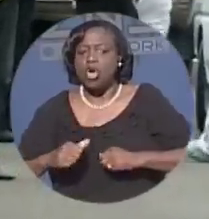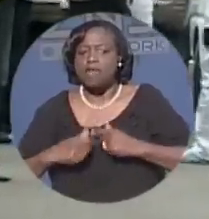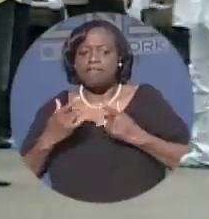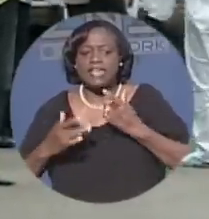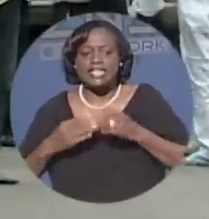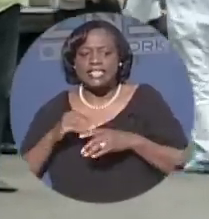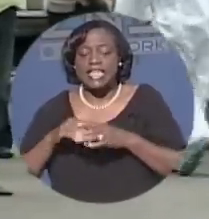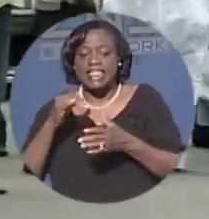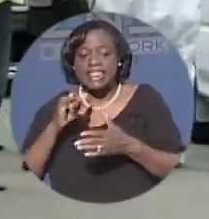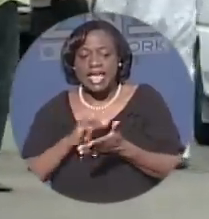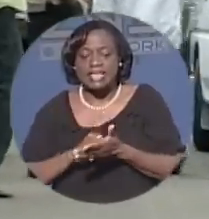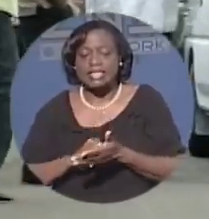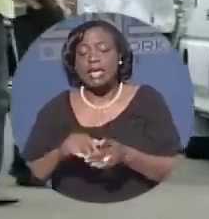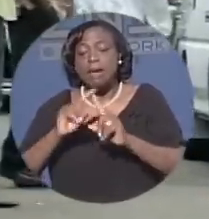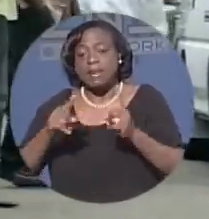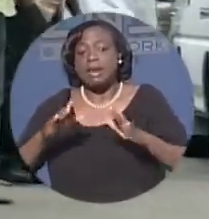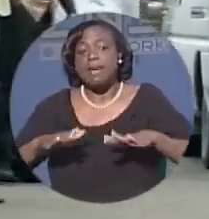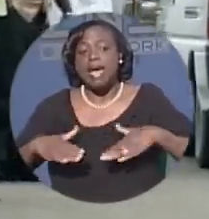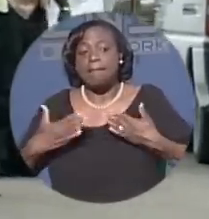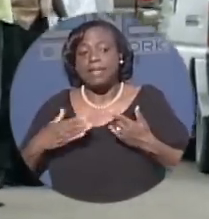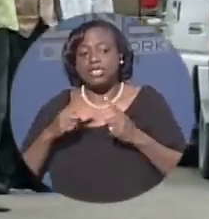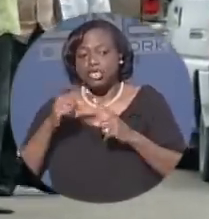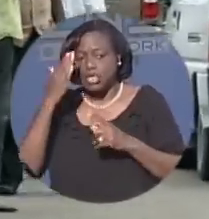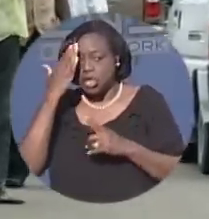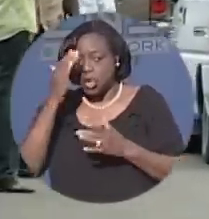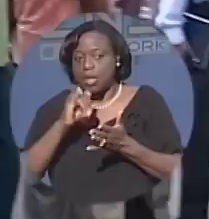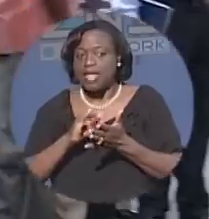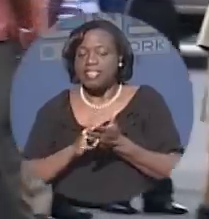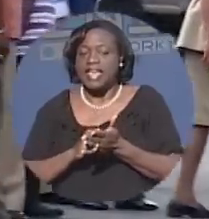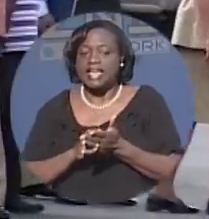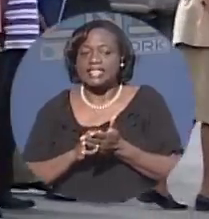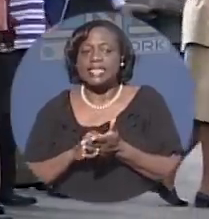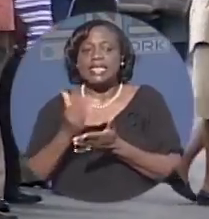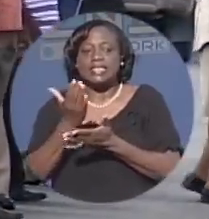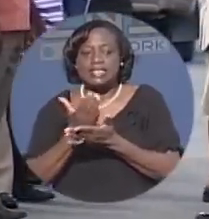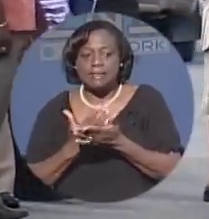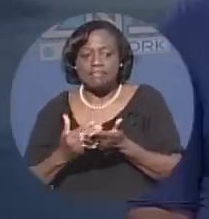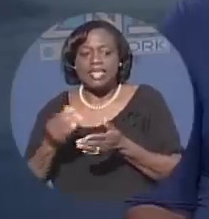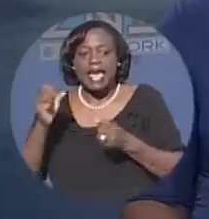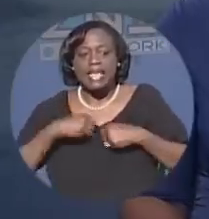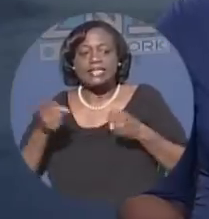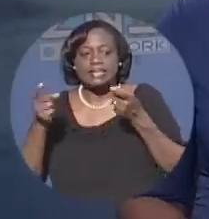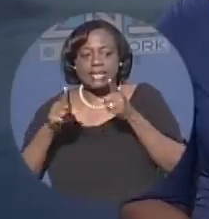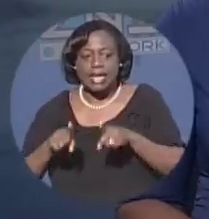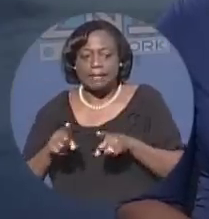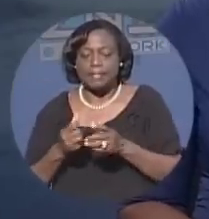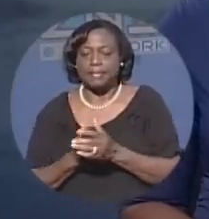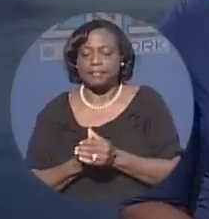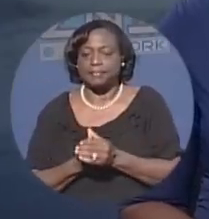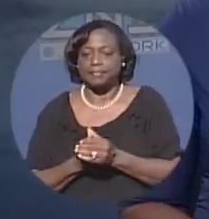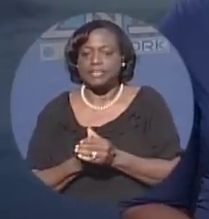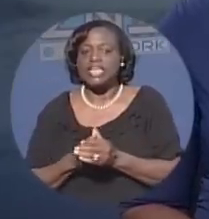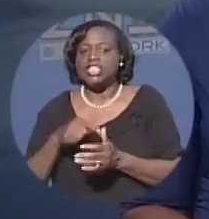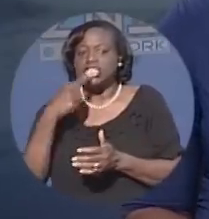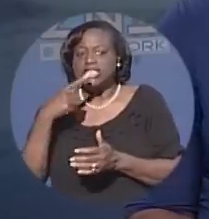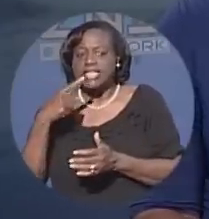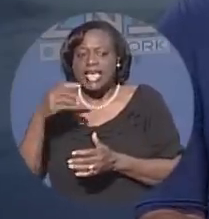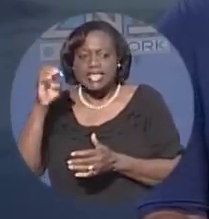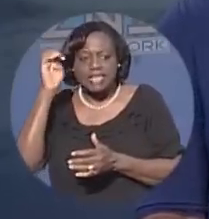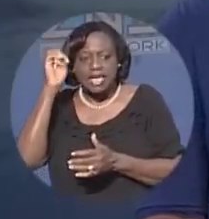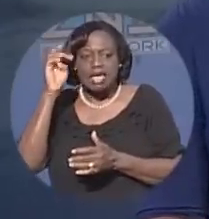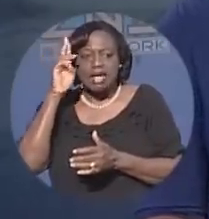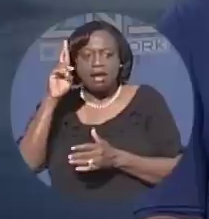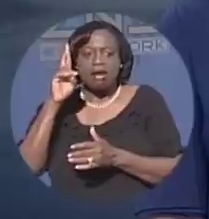know that it's known now that it is something that has to happen. Hume says her family is still waiting